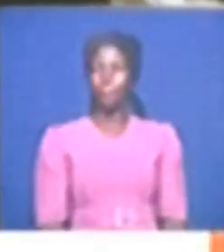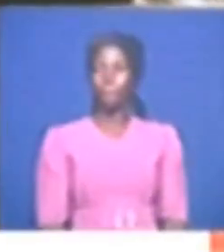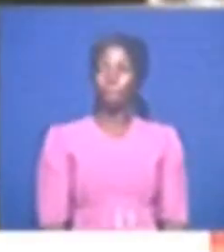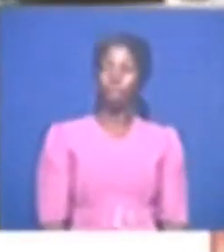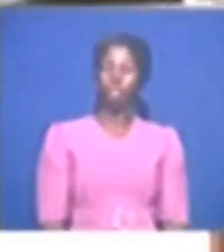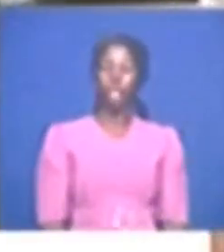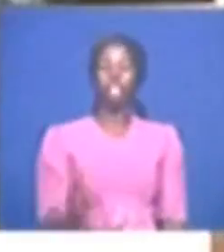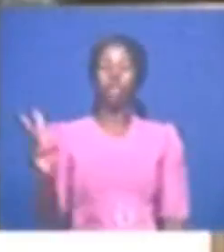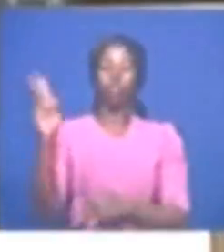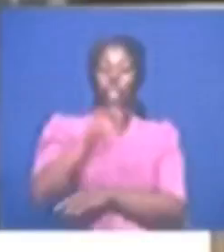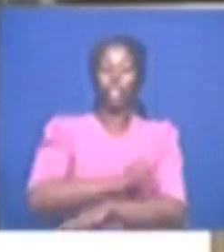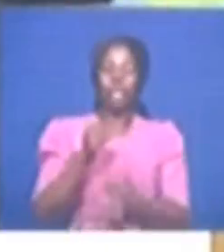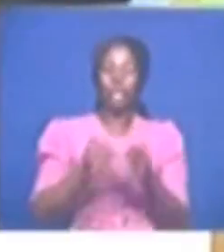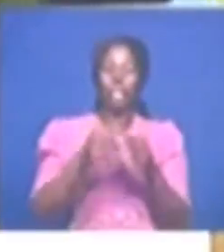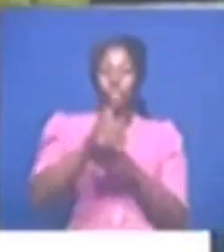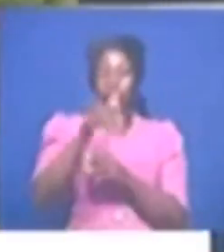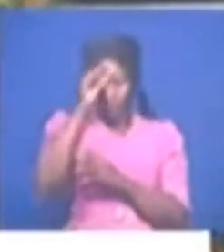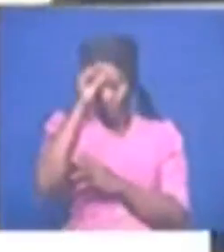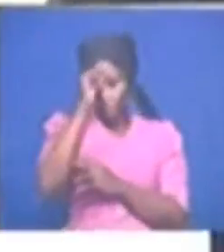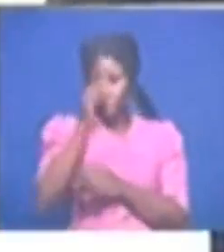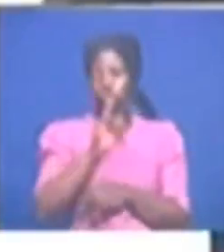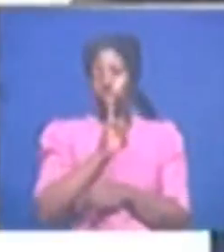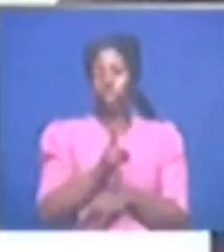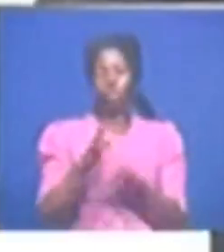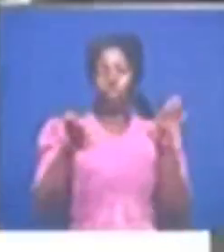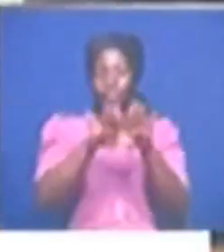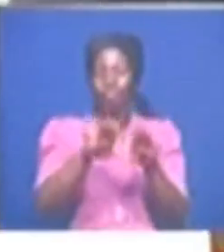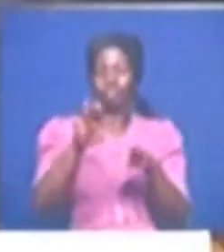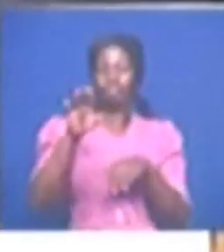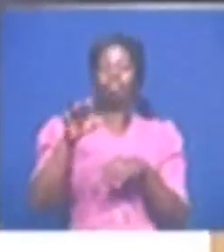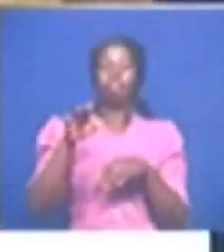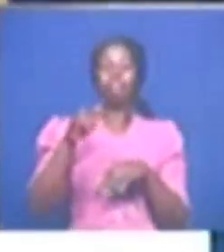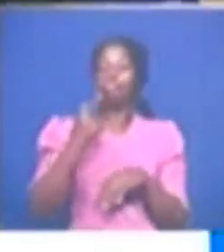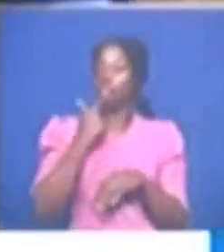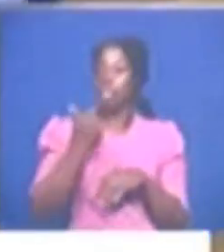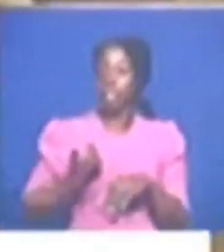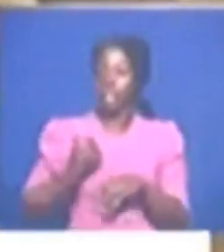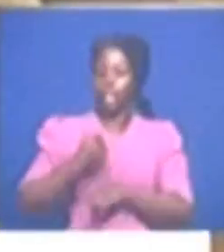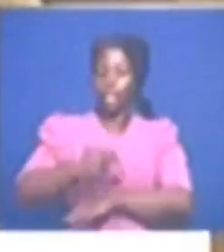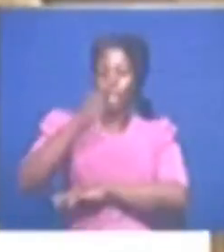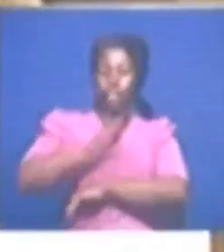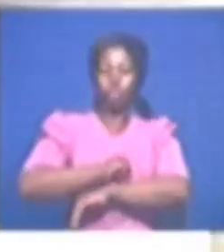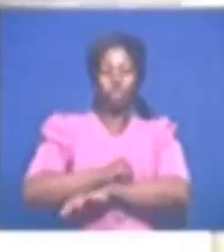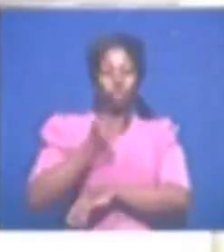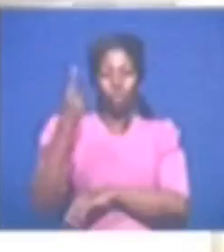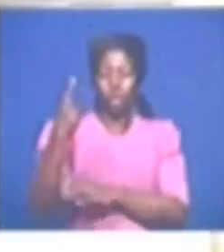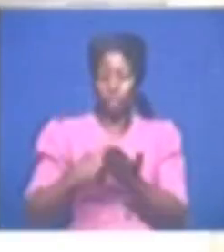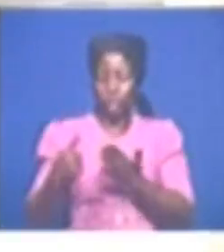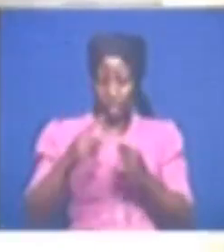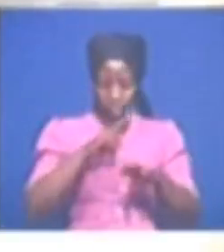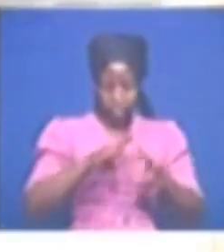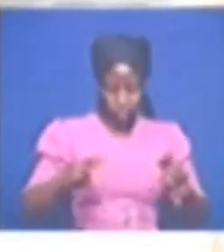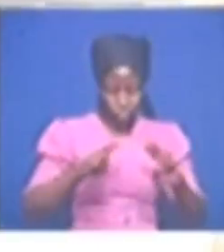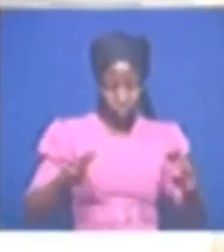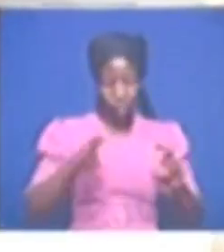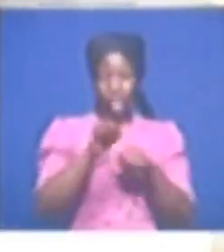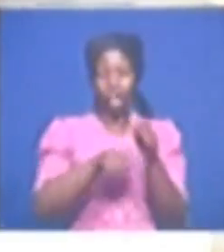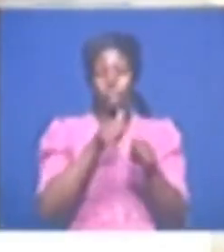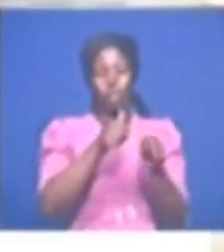2 days after the government ordered the closure of Moi Girls High School for 1 week as investigations into an alleged